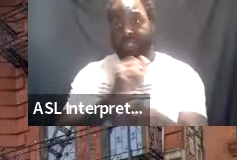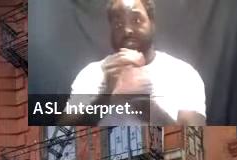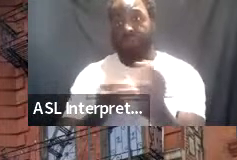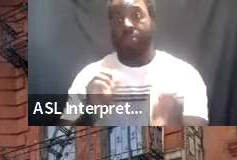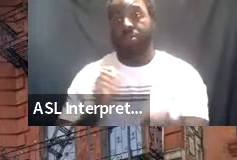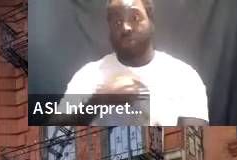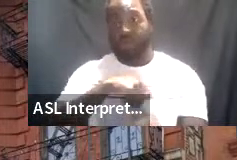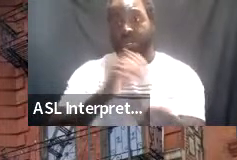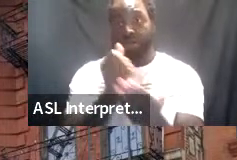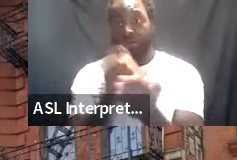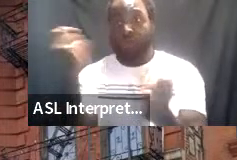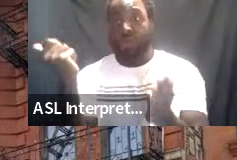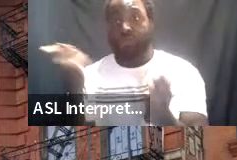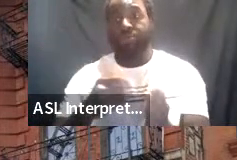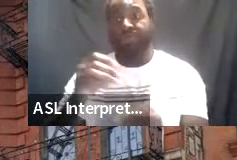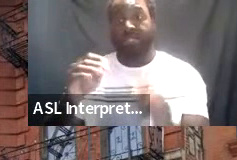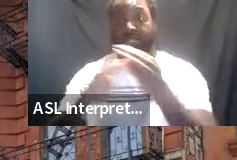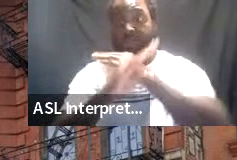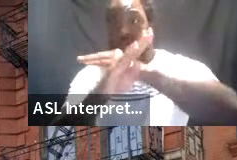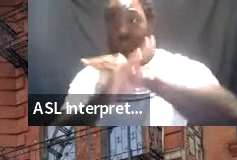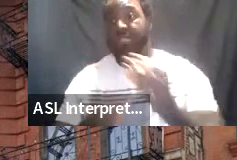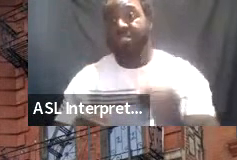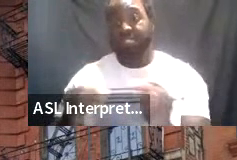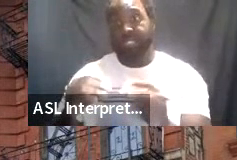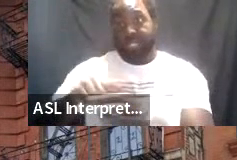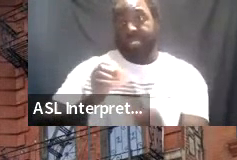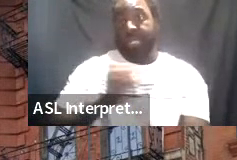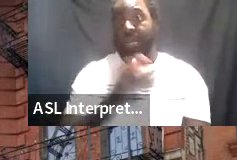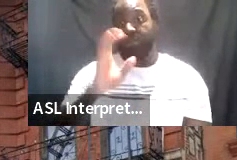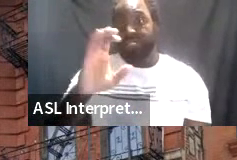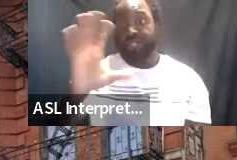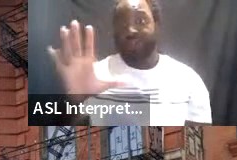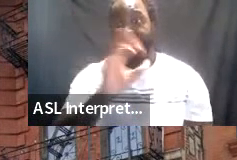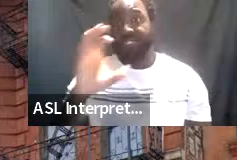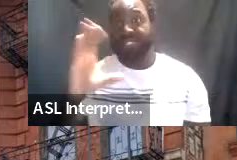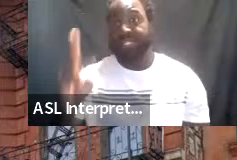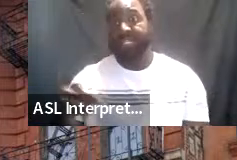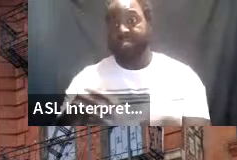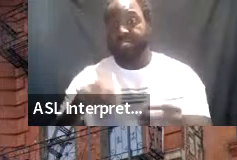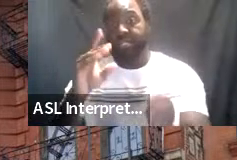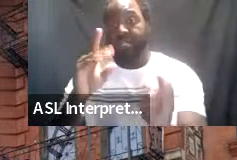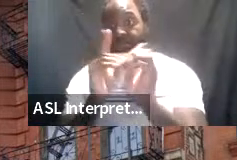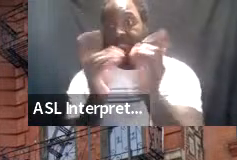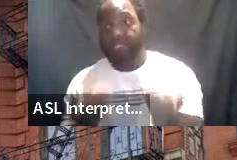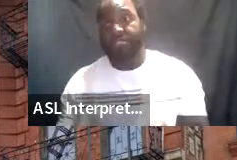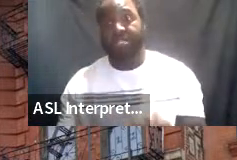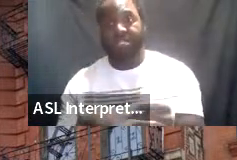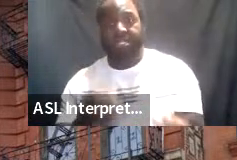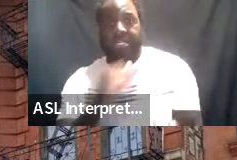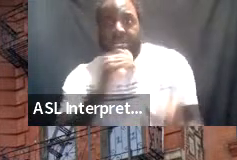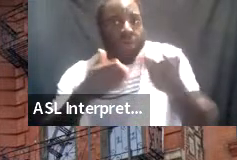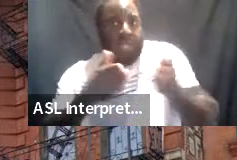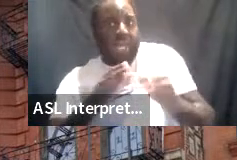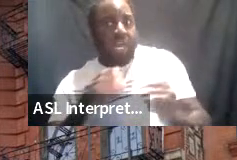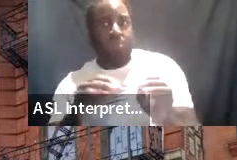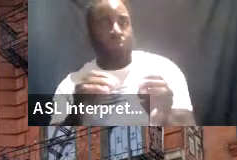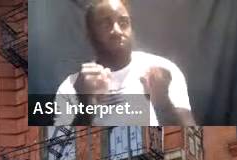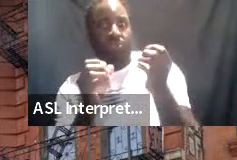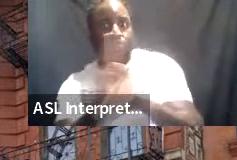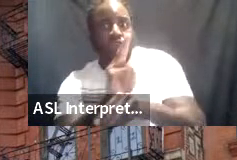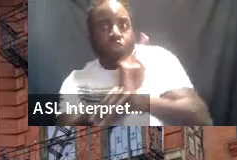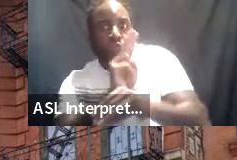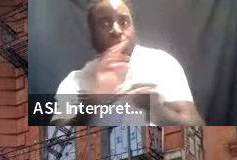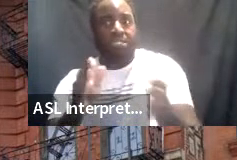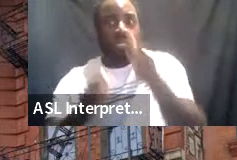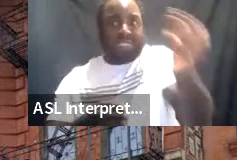that exist within our C4 and C5 districts that don't allow many uses to be along the sidewalk and the ground floor. This is the example of the